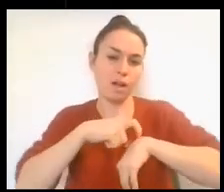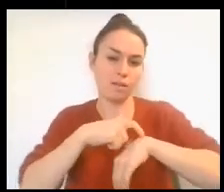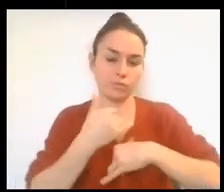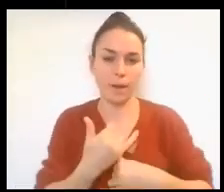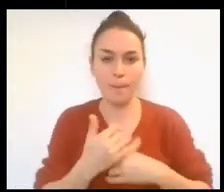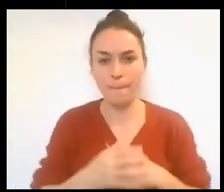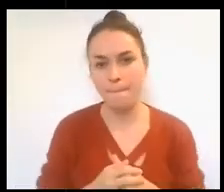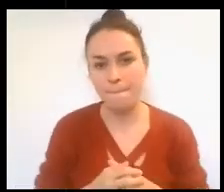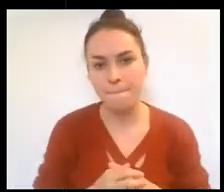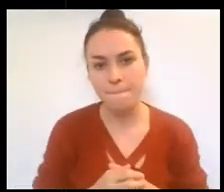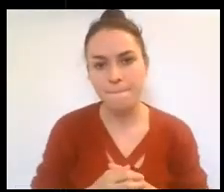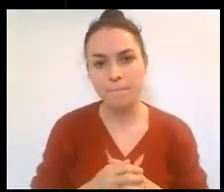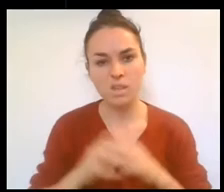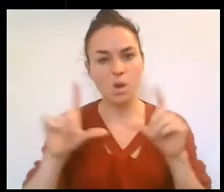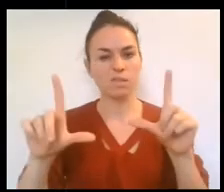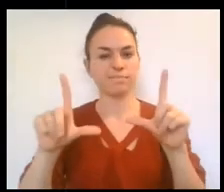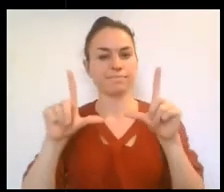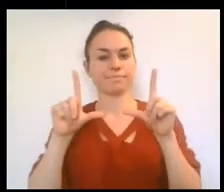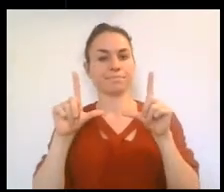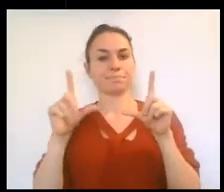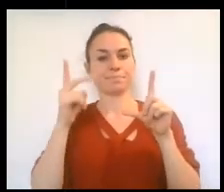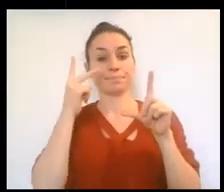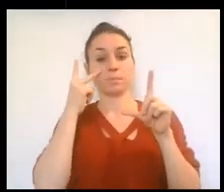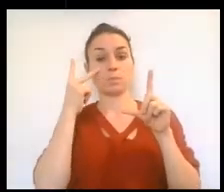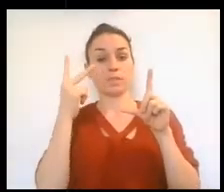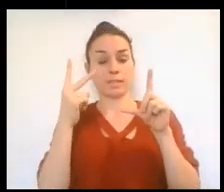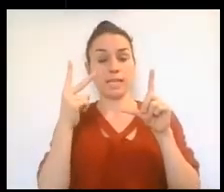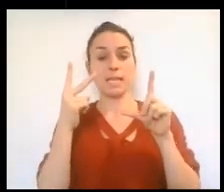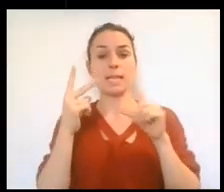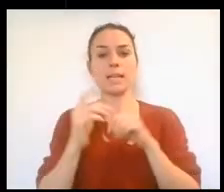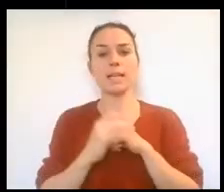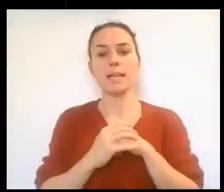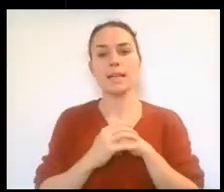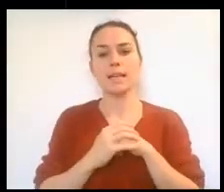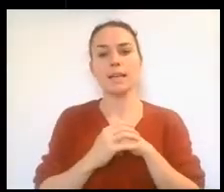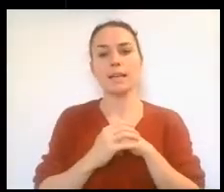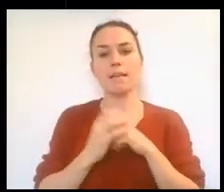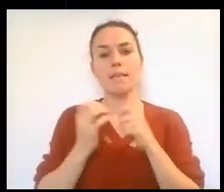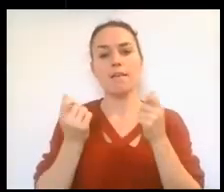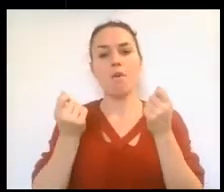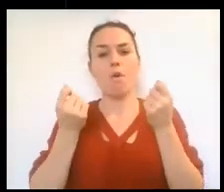here. Notice they are all dimorphic,